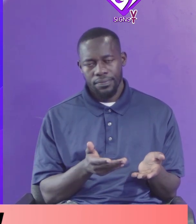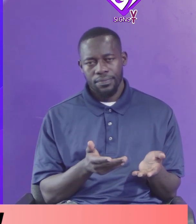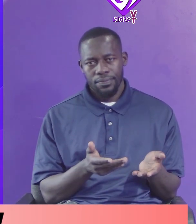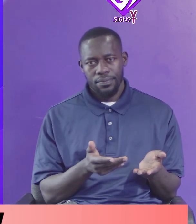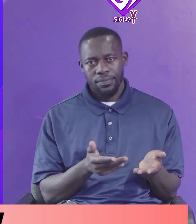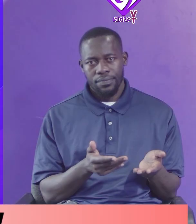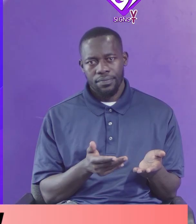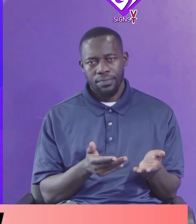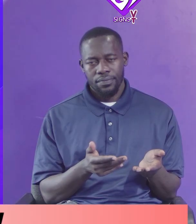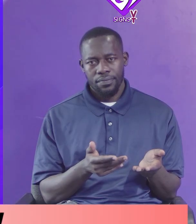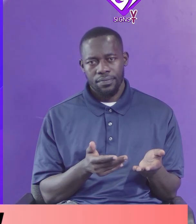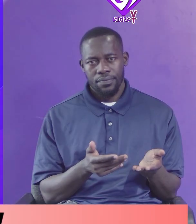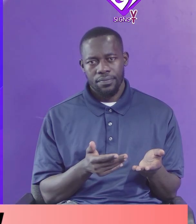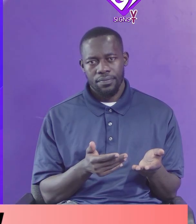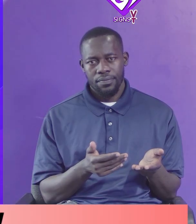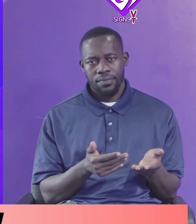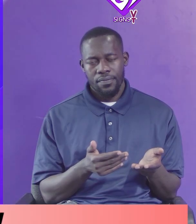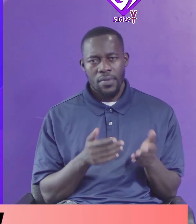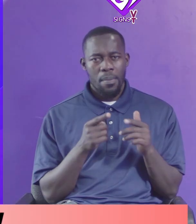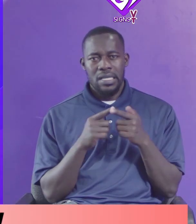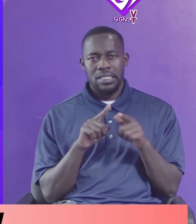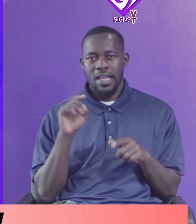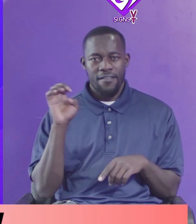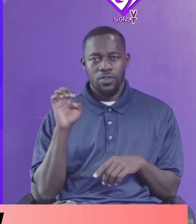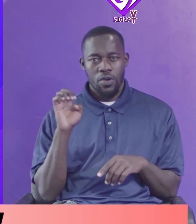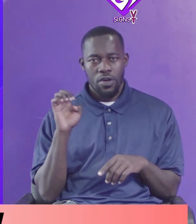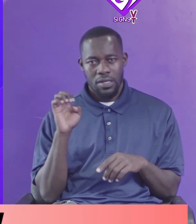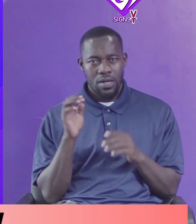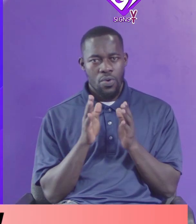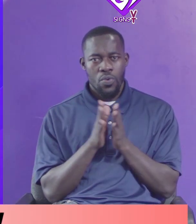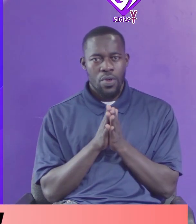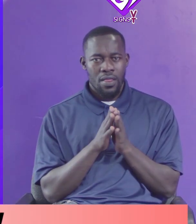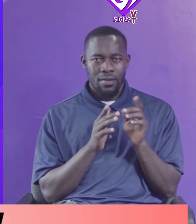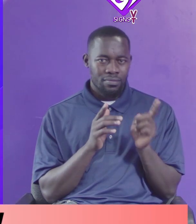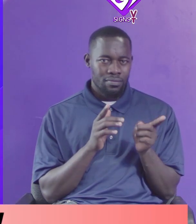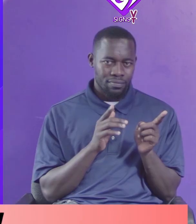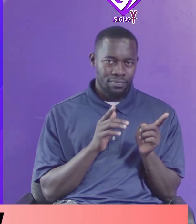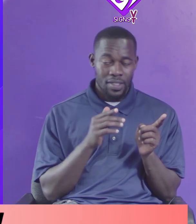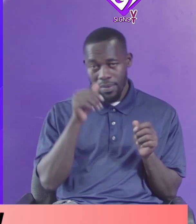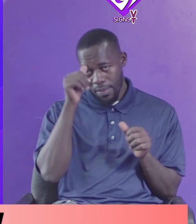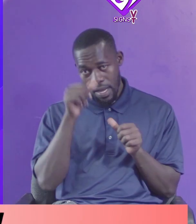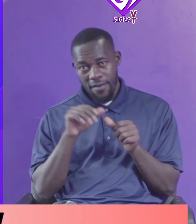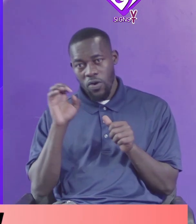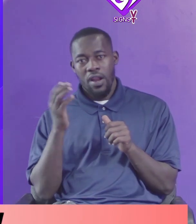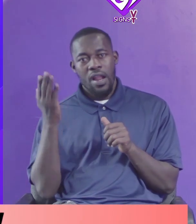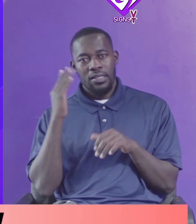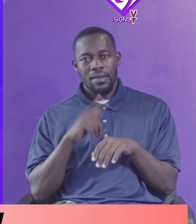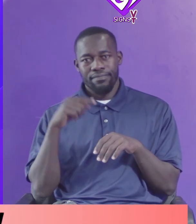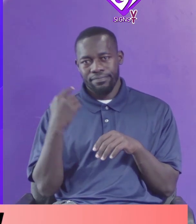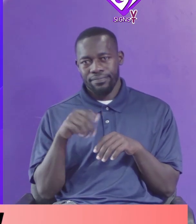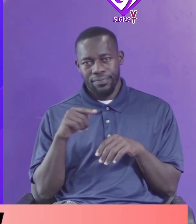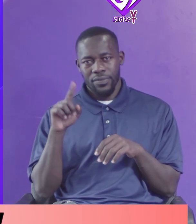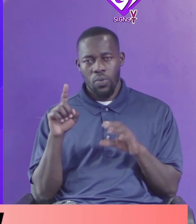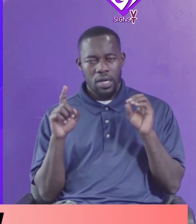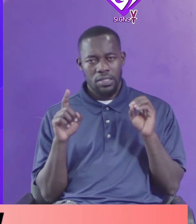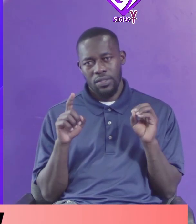matches has pointed out. But Everton 10 man against Manchester United, winning 1-0, and